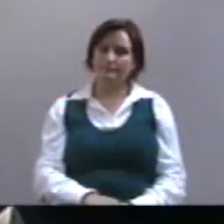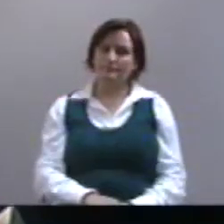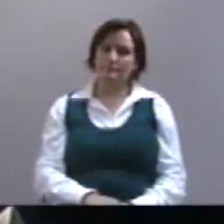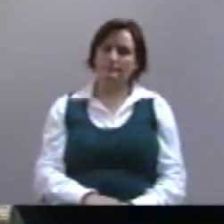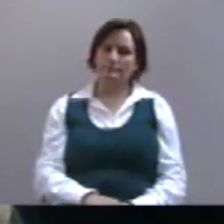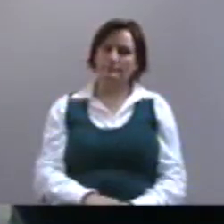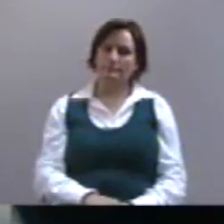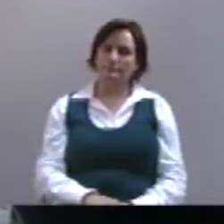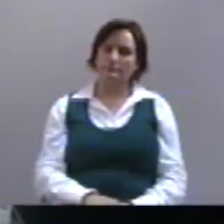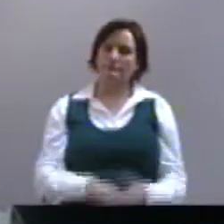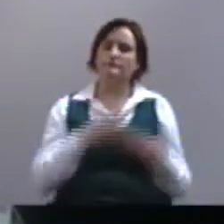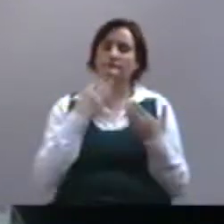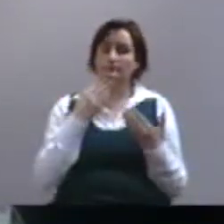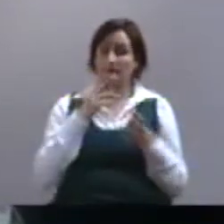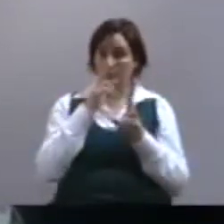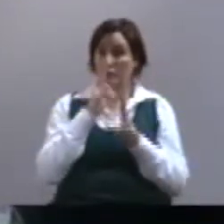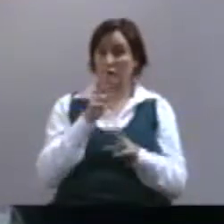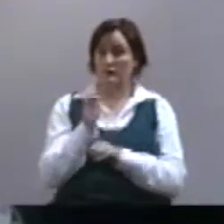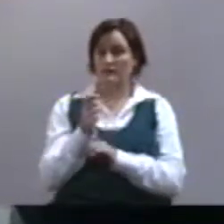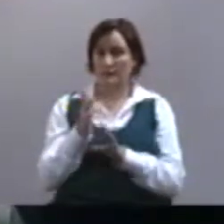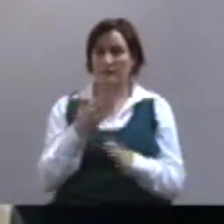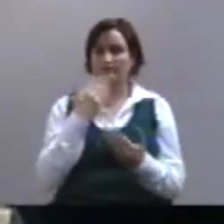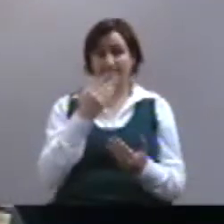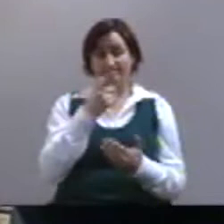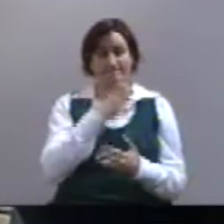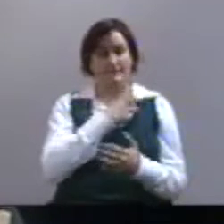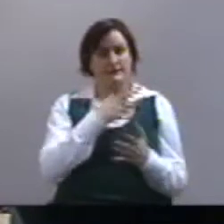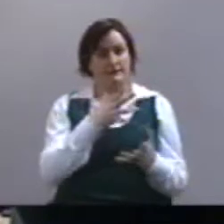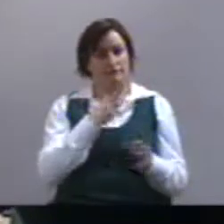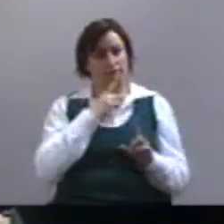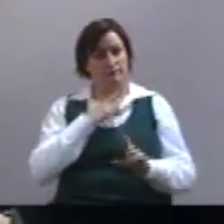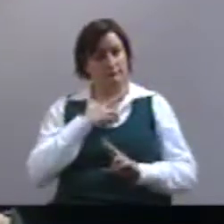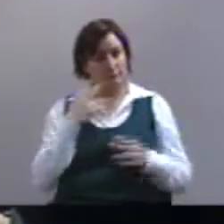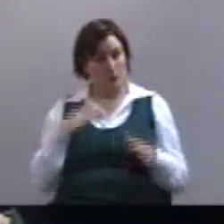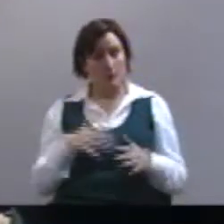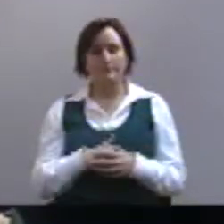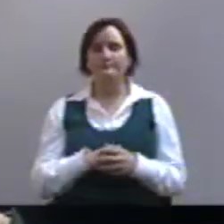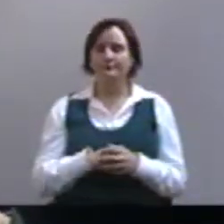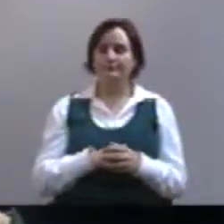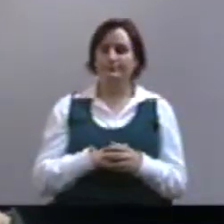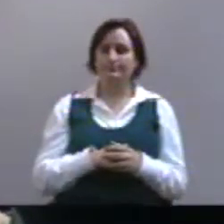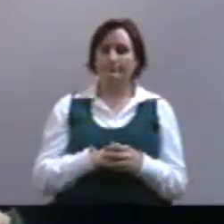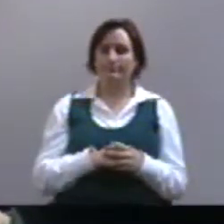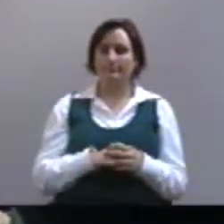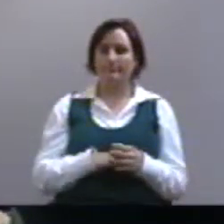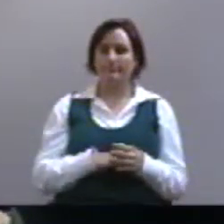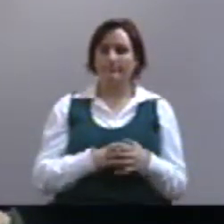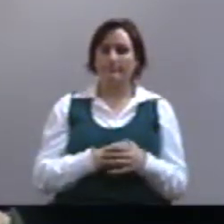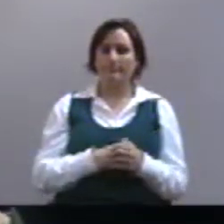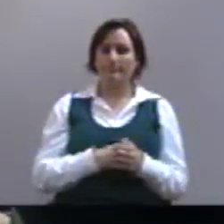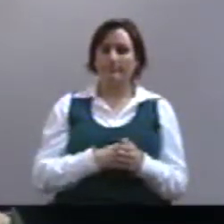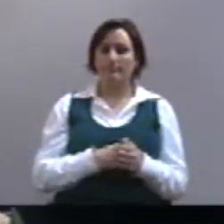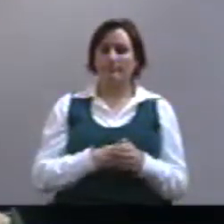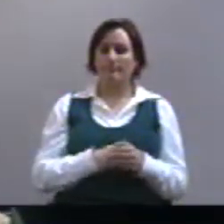Thank you, Honourable Speaker, and to our Honourable Minister for the reply. Honourable Minister, the